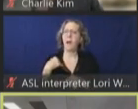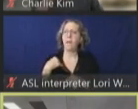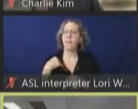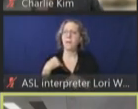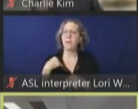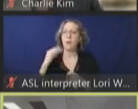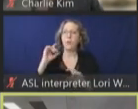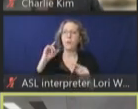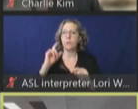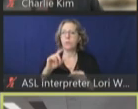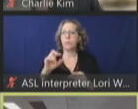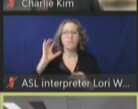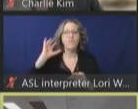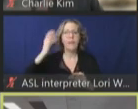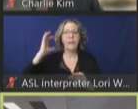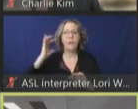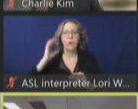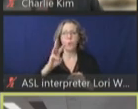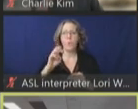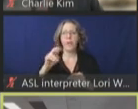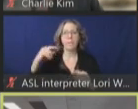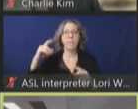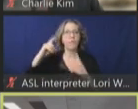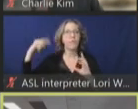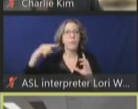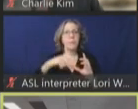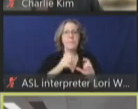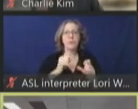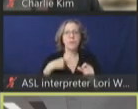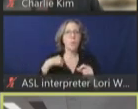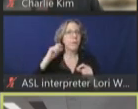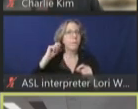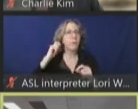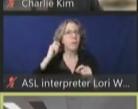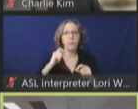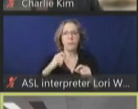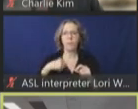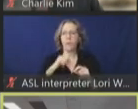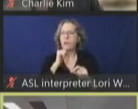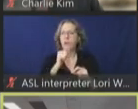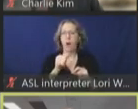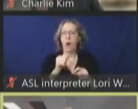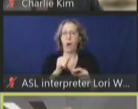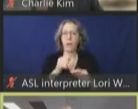radio wave frequency. So you had a non-delayed radio